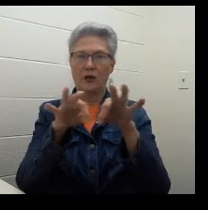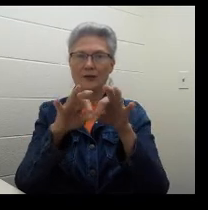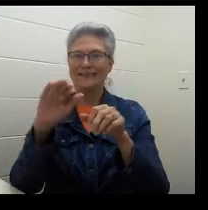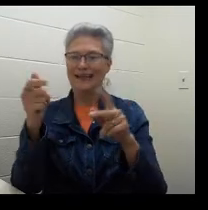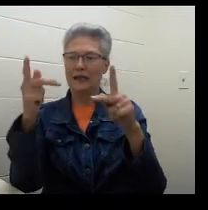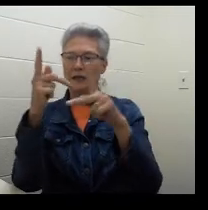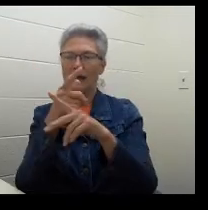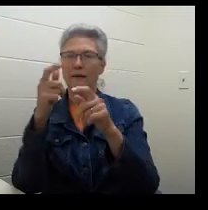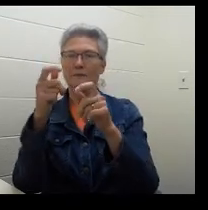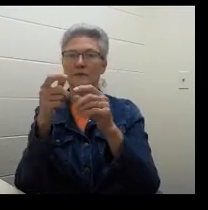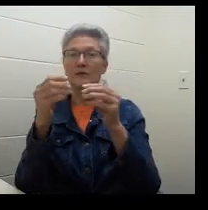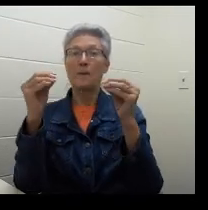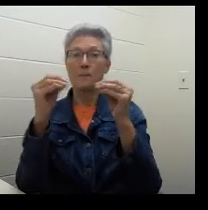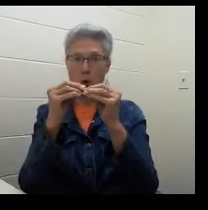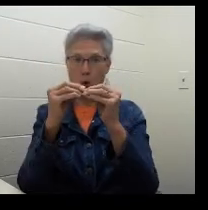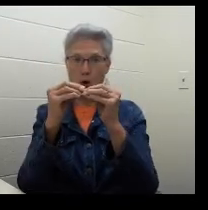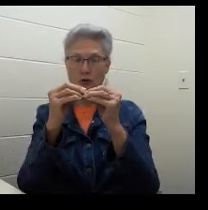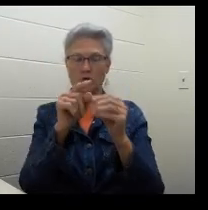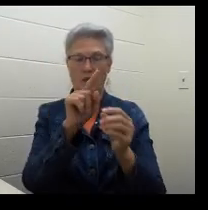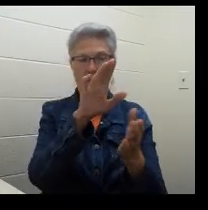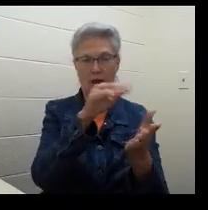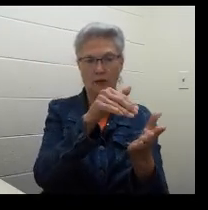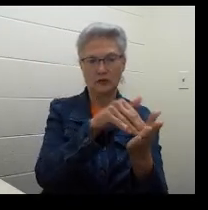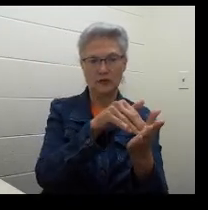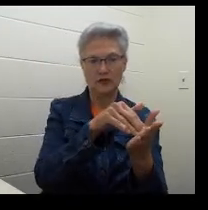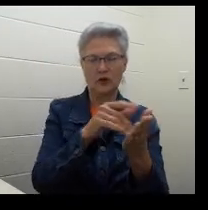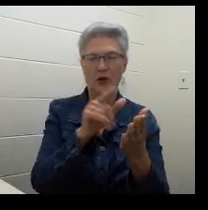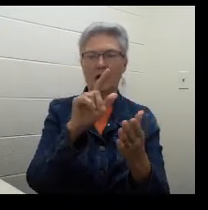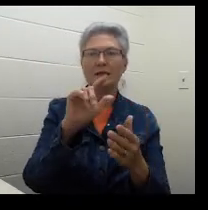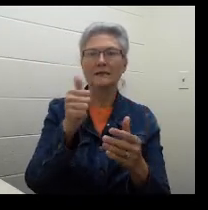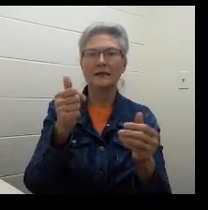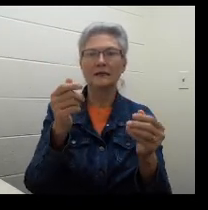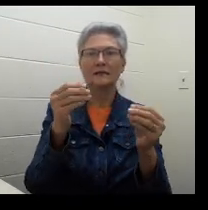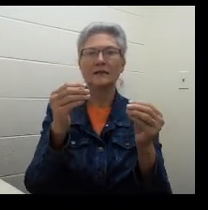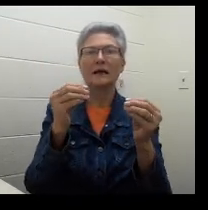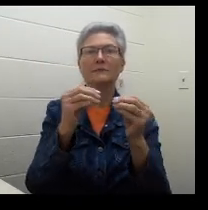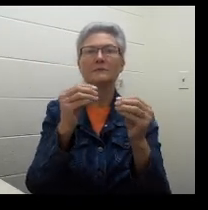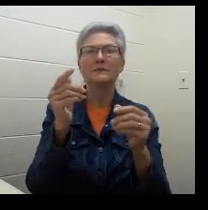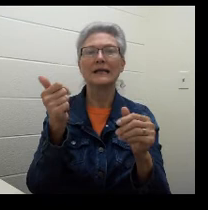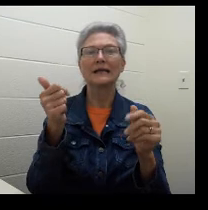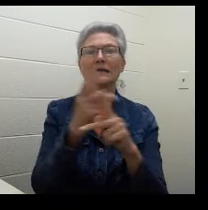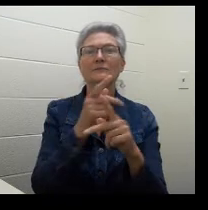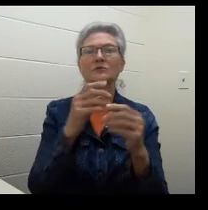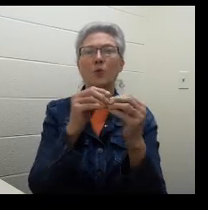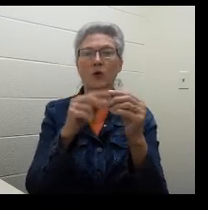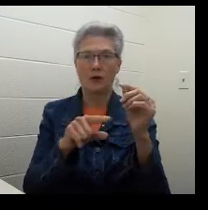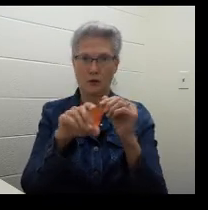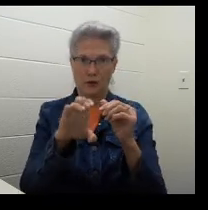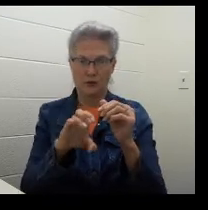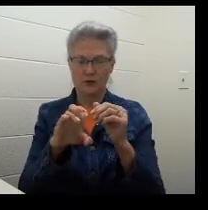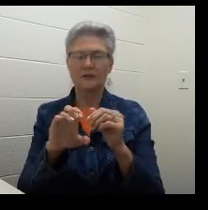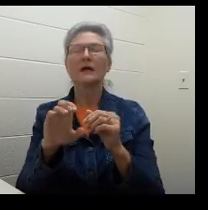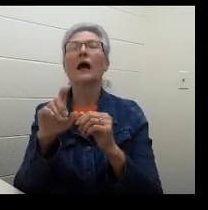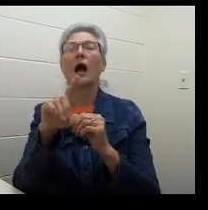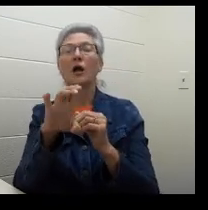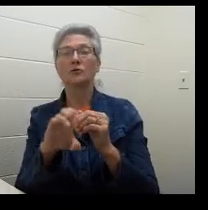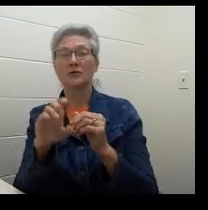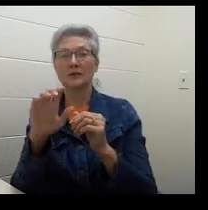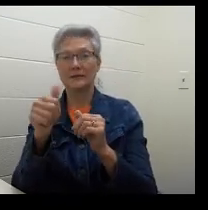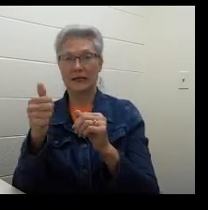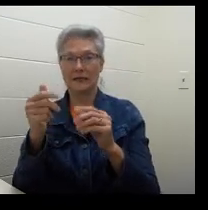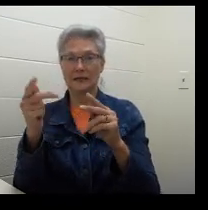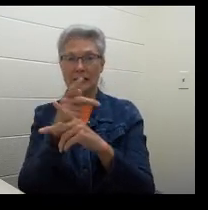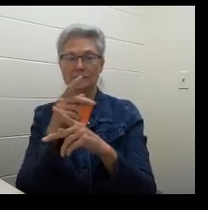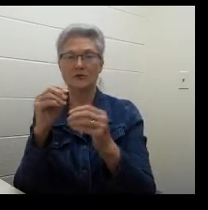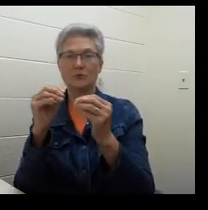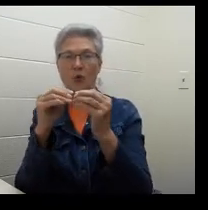10 times larger than hundreds. Hundreds are 10 times larger than tens. Tens are 10 times